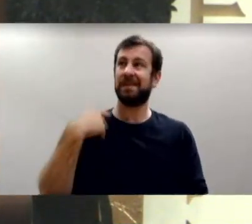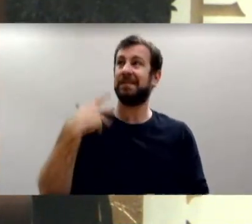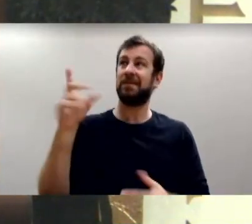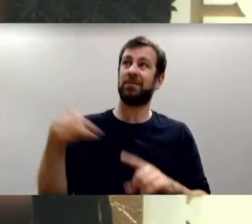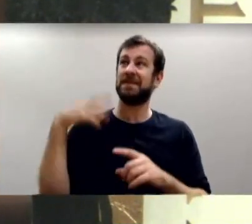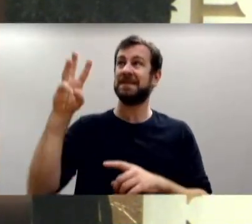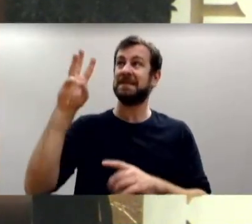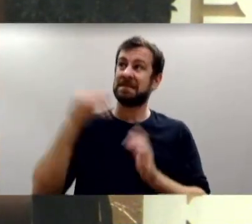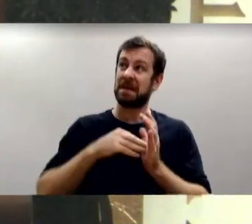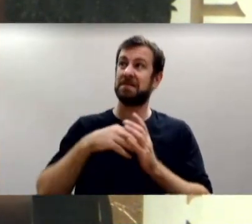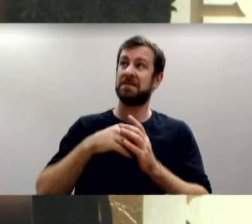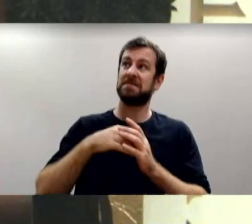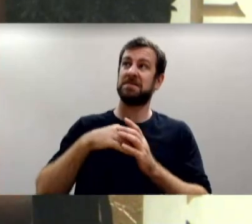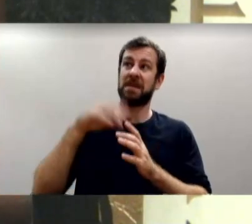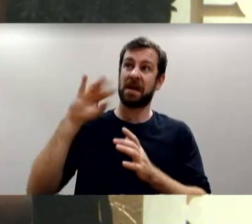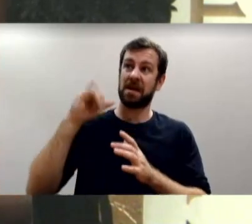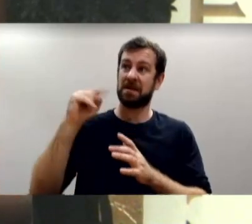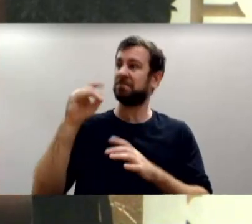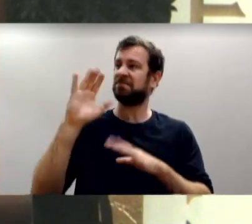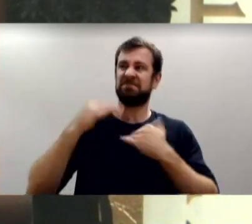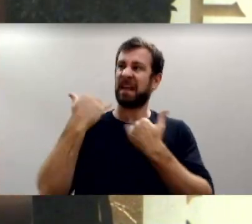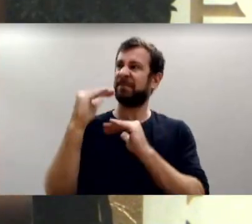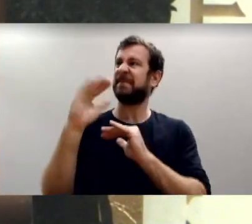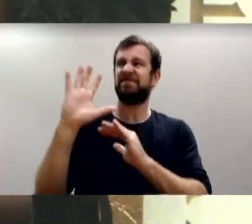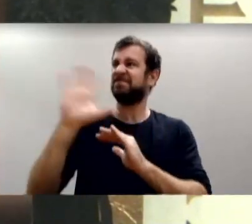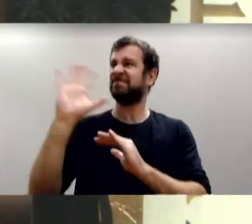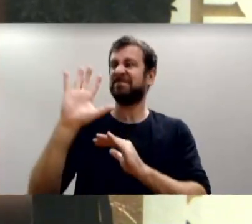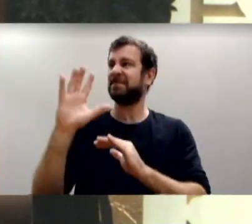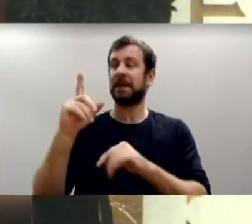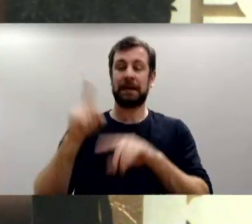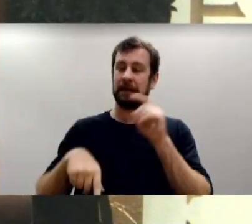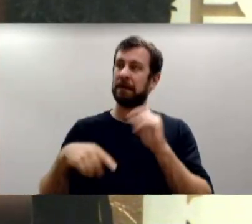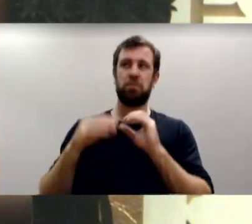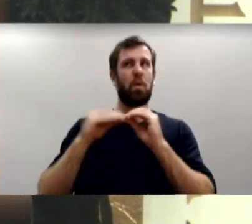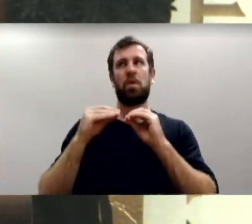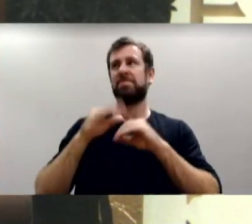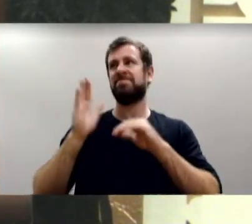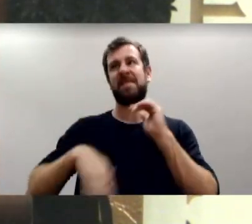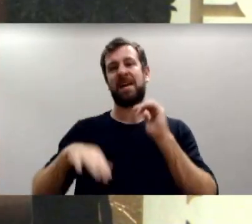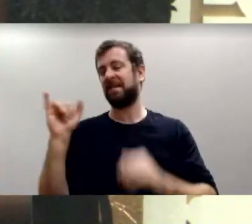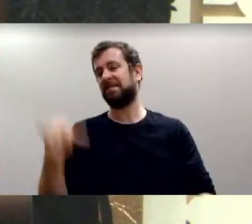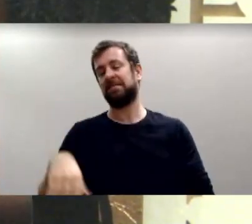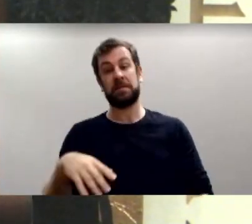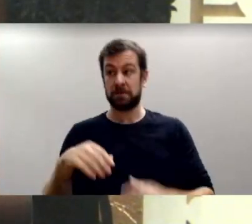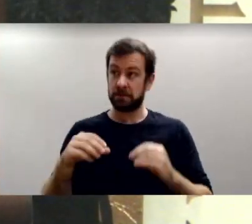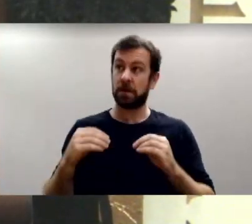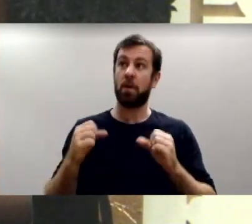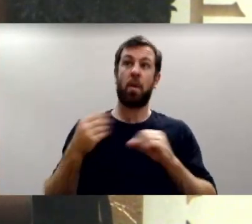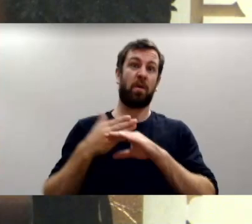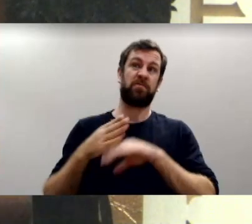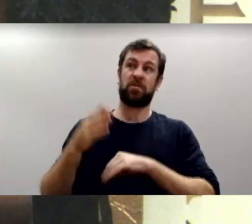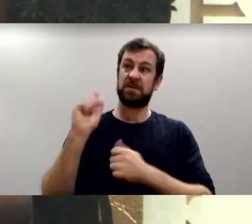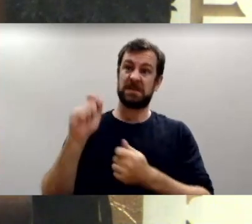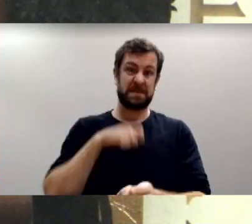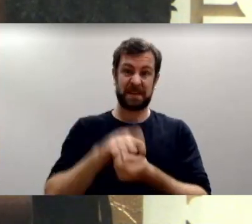something ayat, not more than that? Or not more than this number of pages? No.